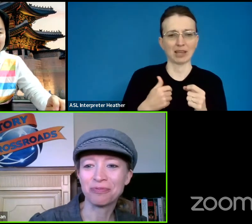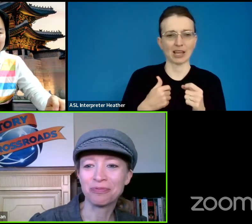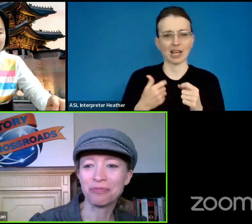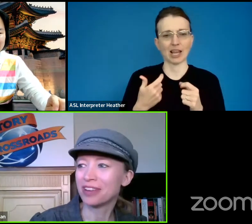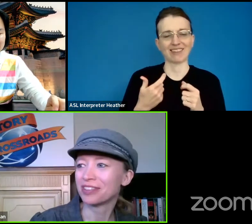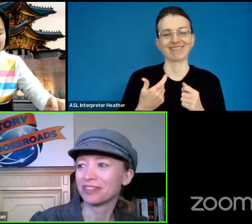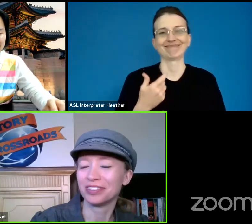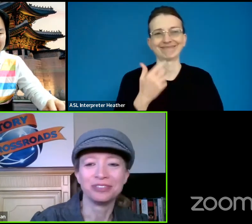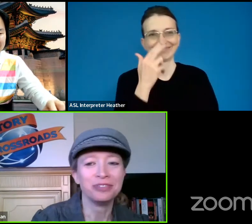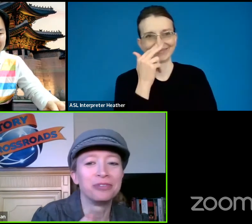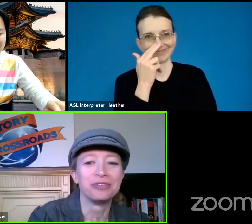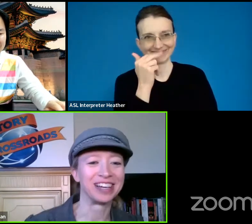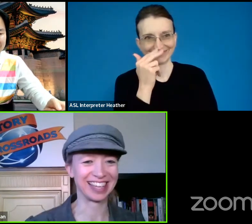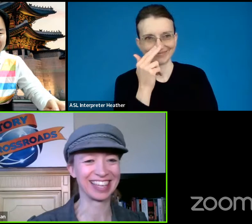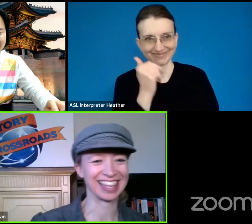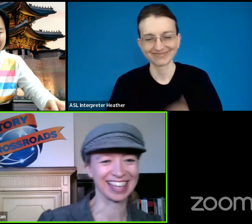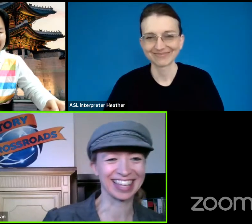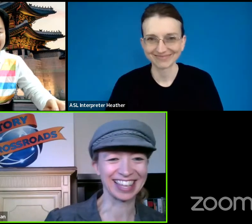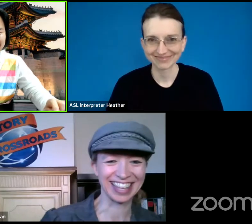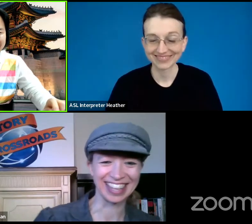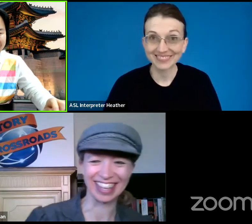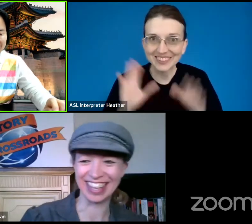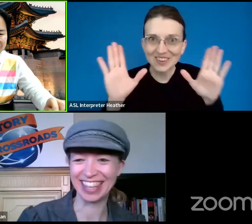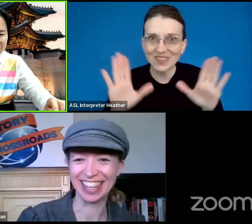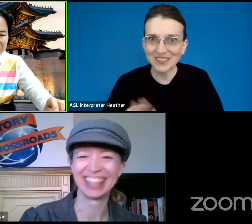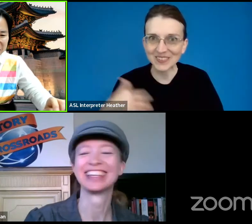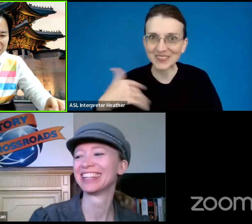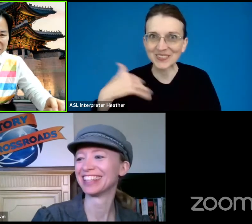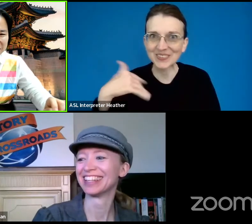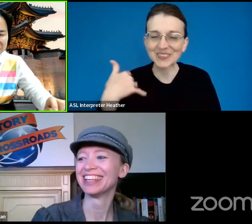Oh, that's wonderful. Ooh.